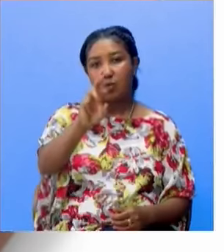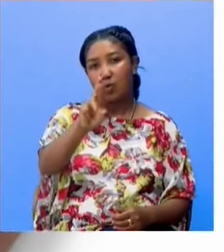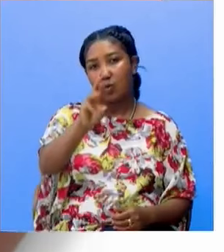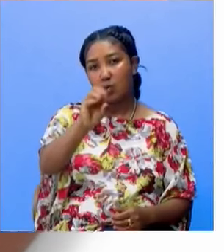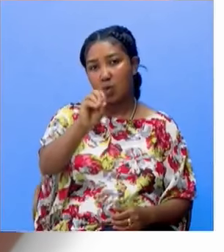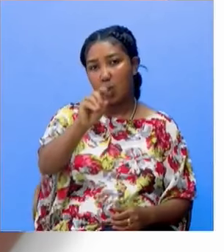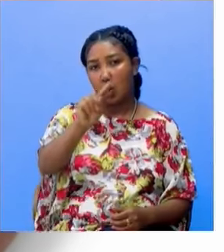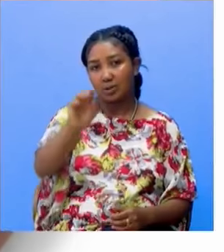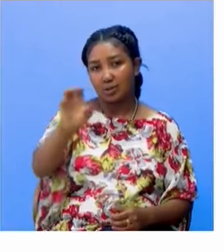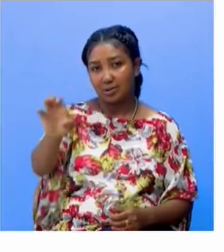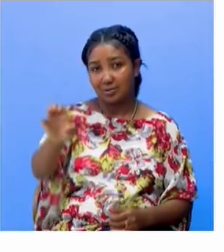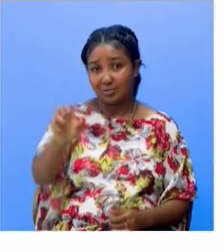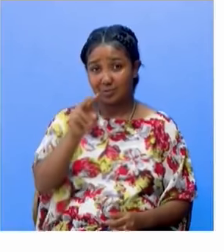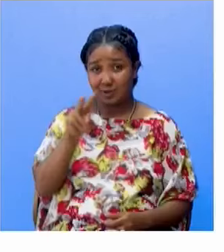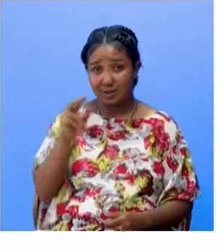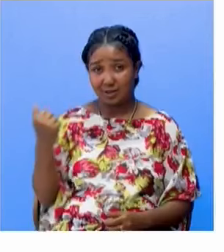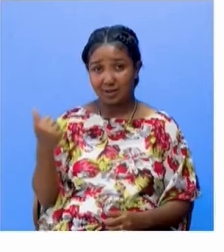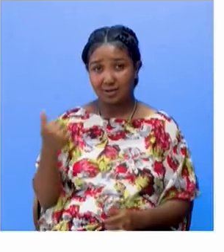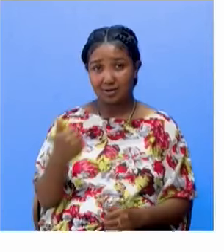Look.